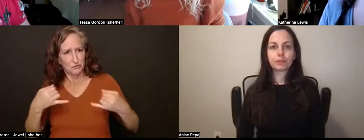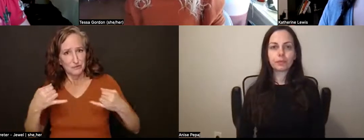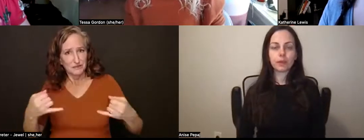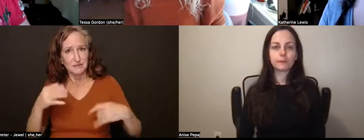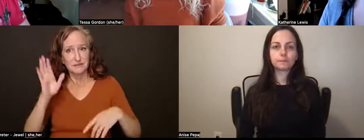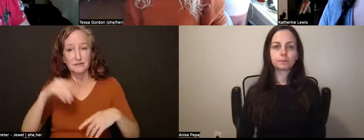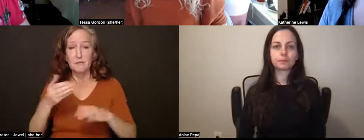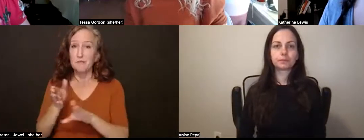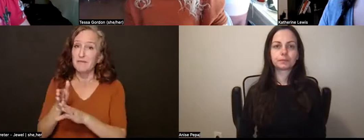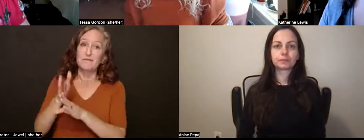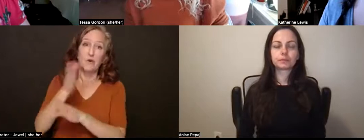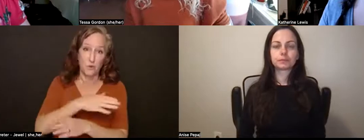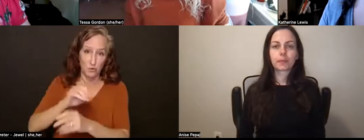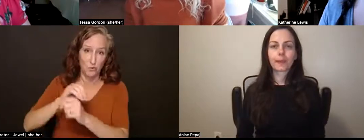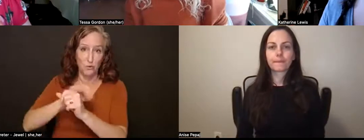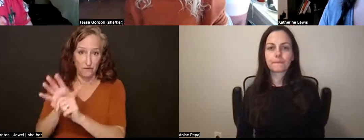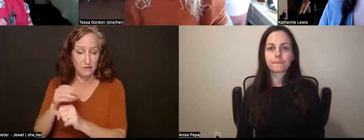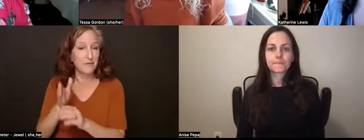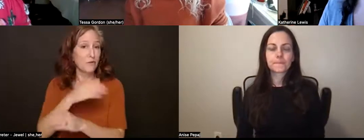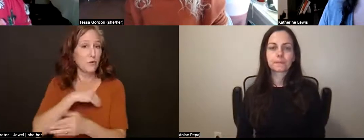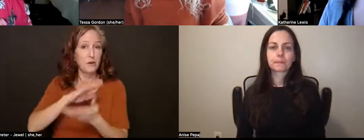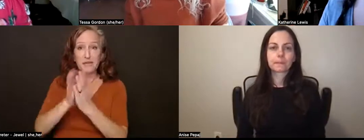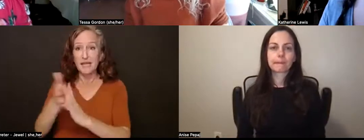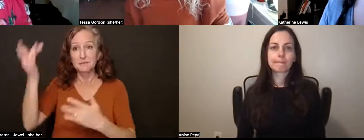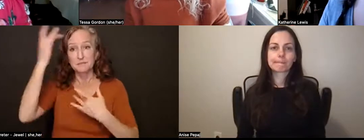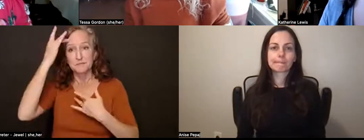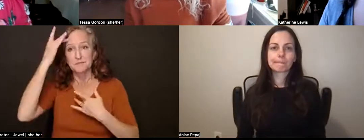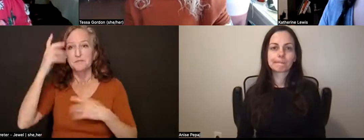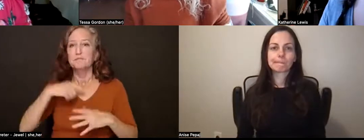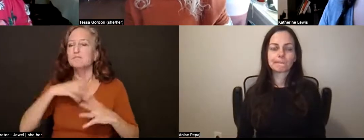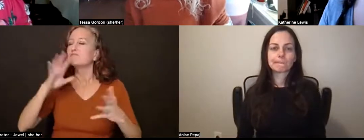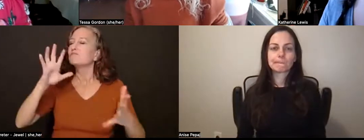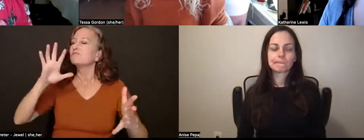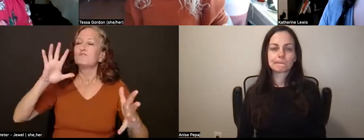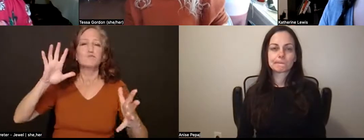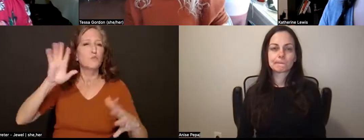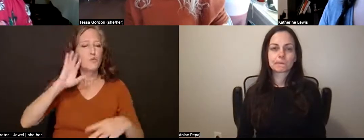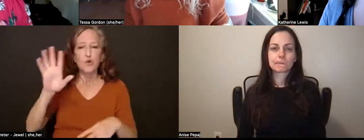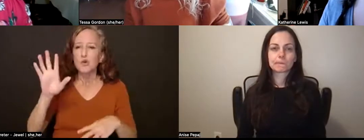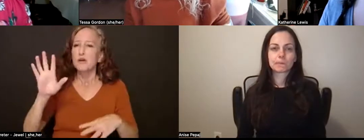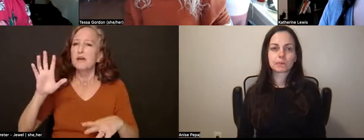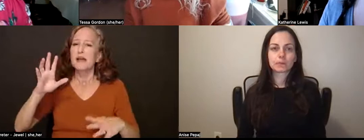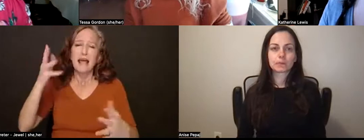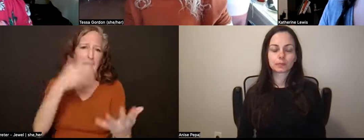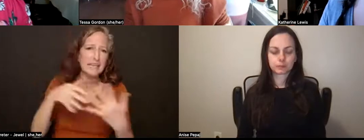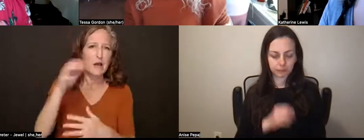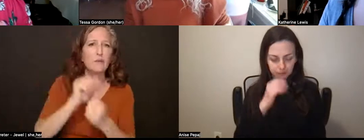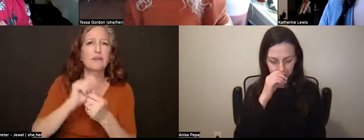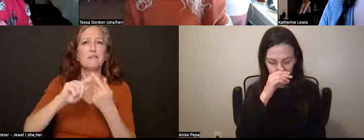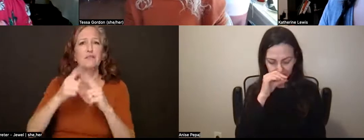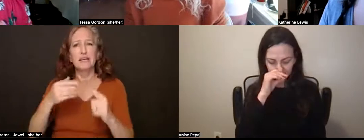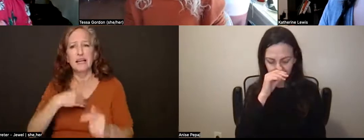Before I became ill, I was taking over the world. I was hanging out with my friends. I had a